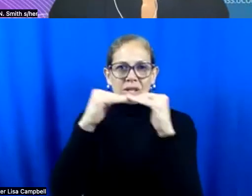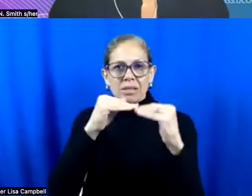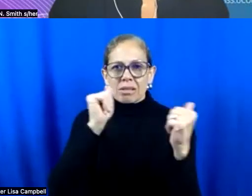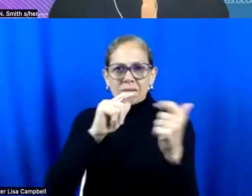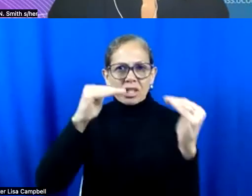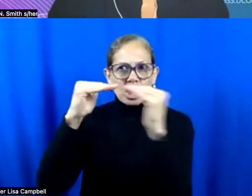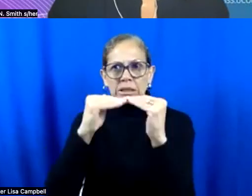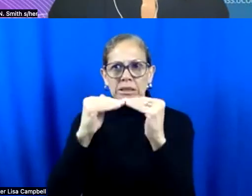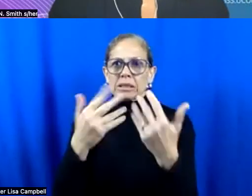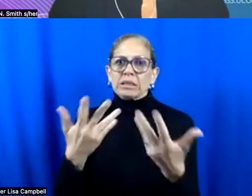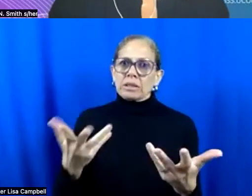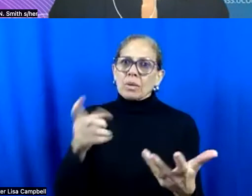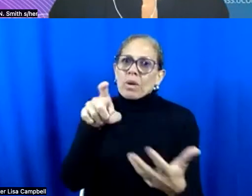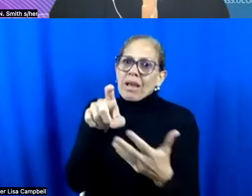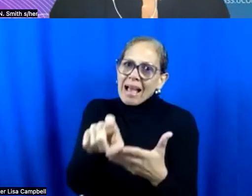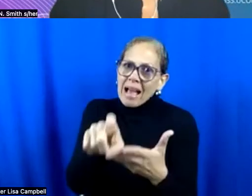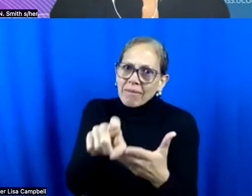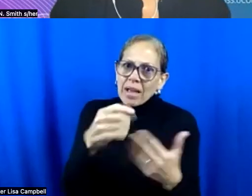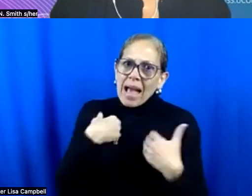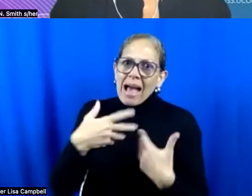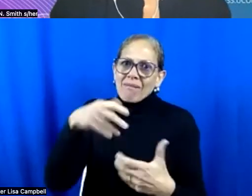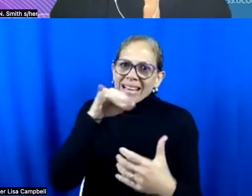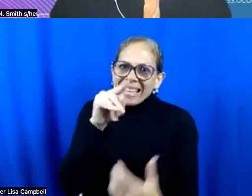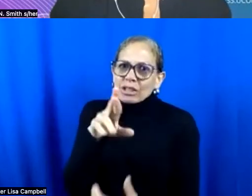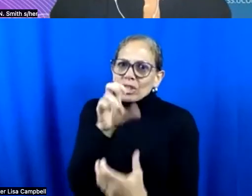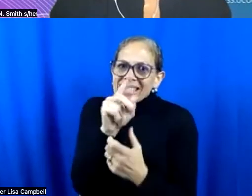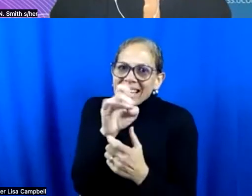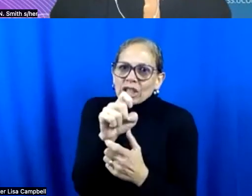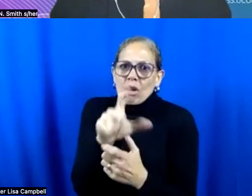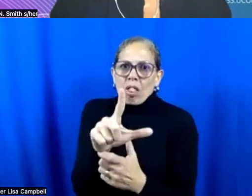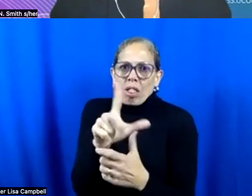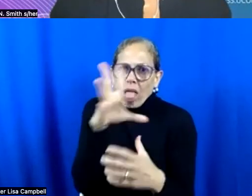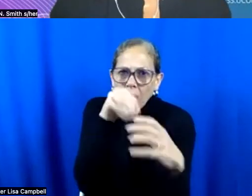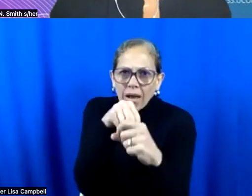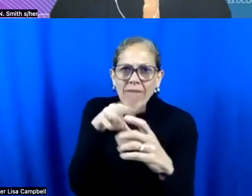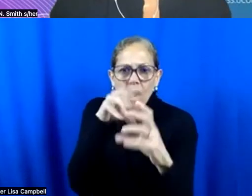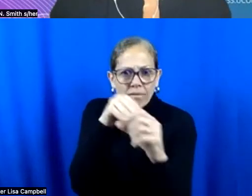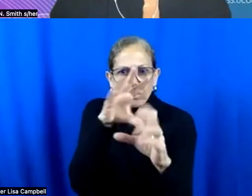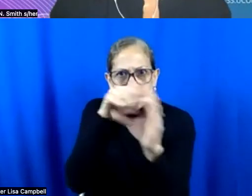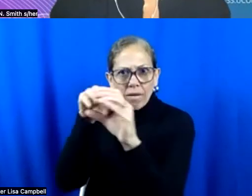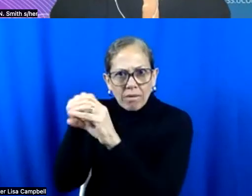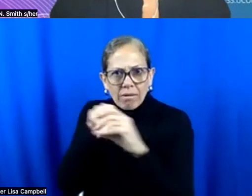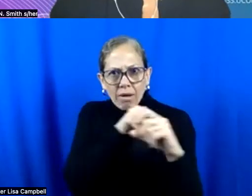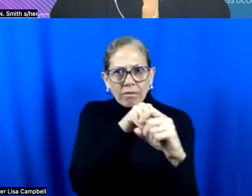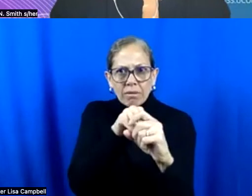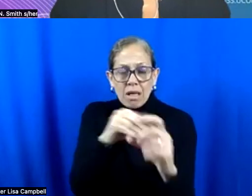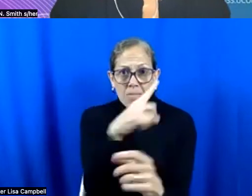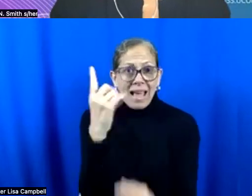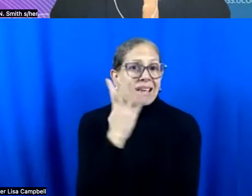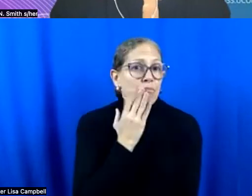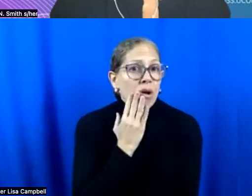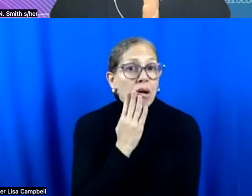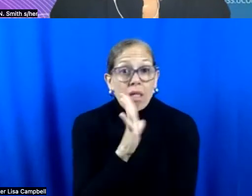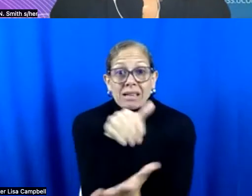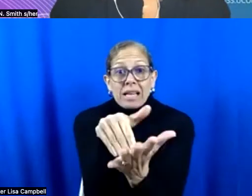you know, we have to have an intersectional lens and understanding that, you know, Black and brown folks are the center. Black and brown